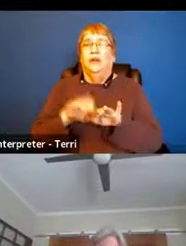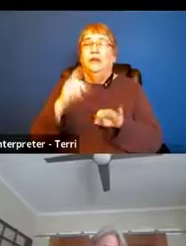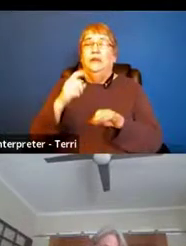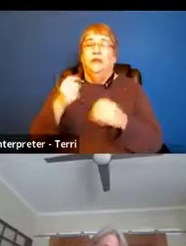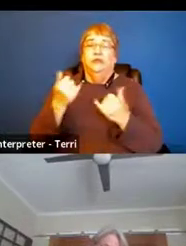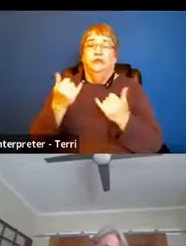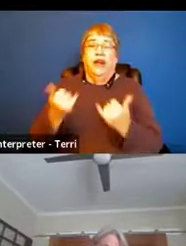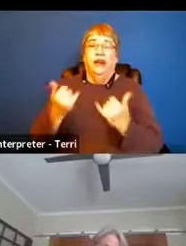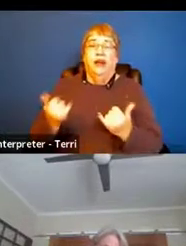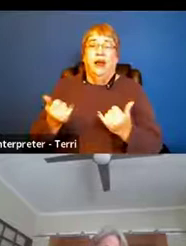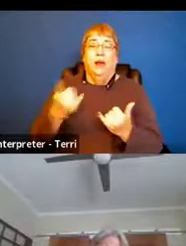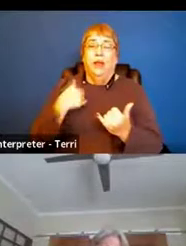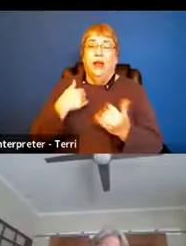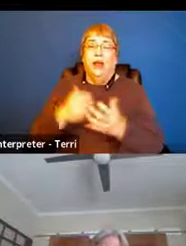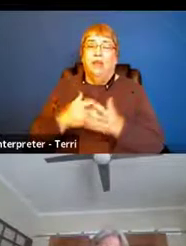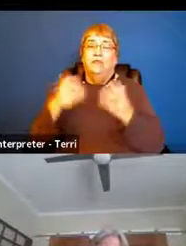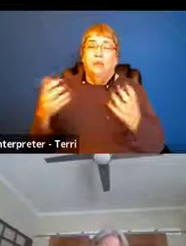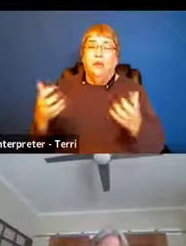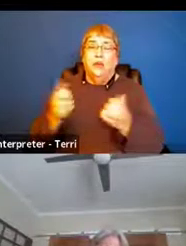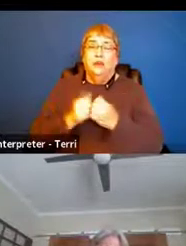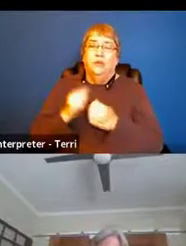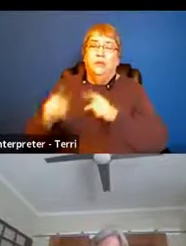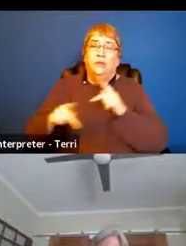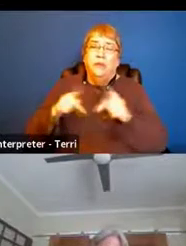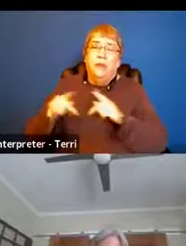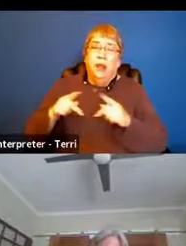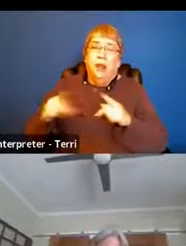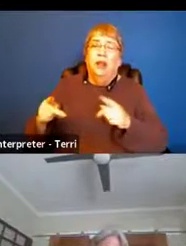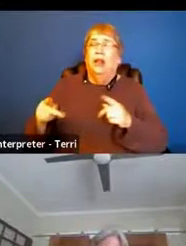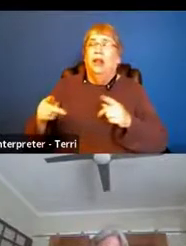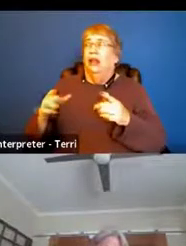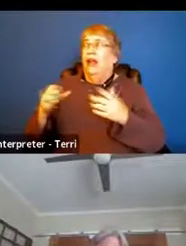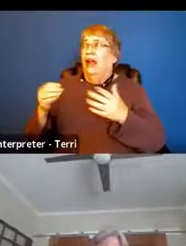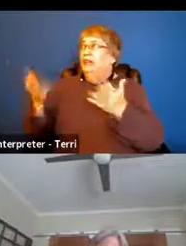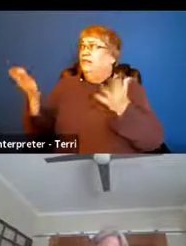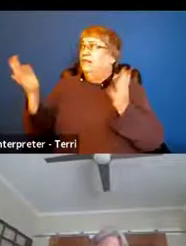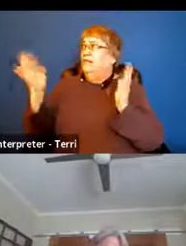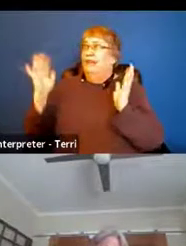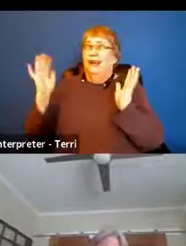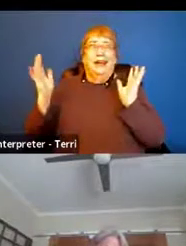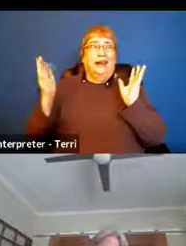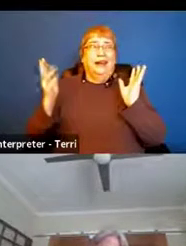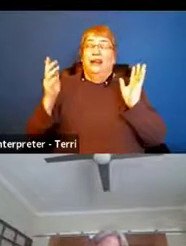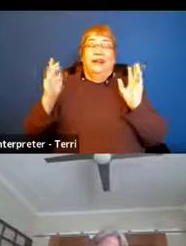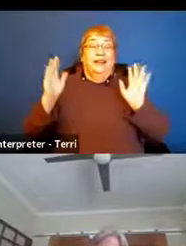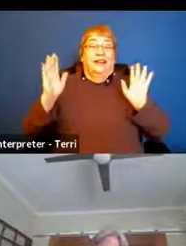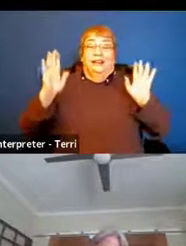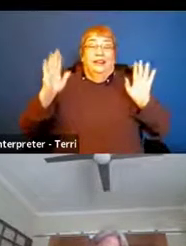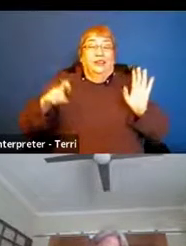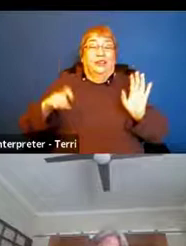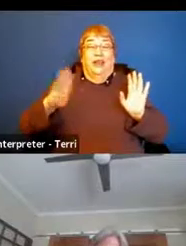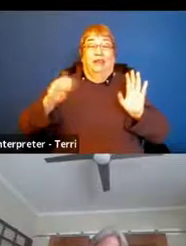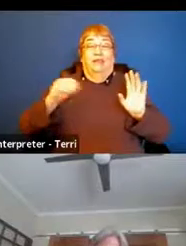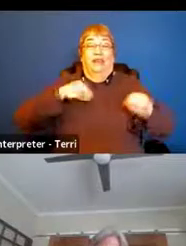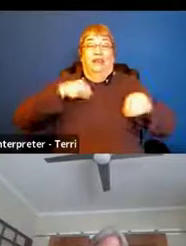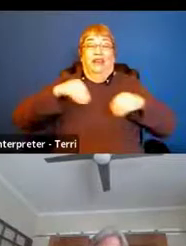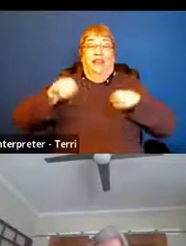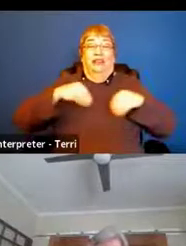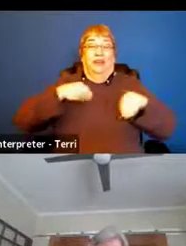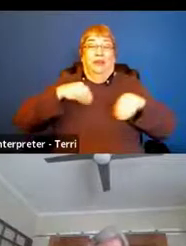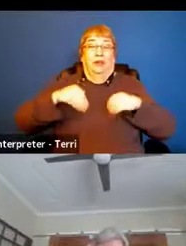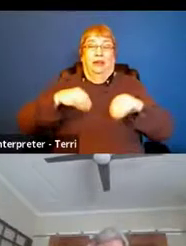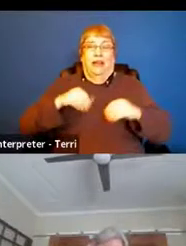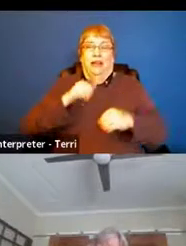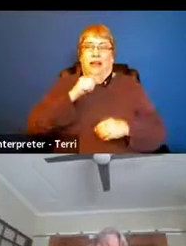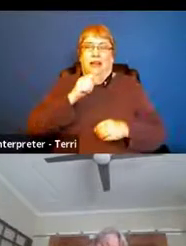flux with our society and the things that are going on. And so being able to be flexible and maybe not so rigid on the routines